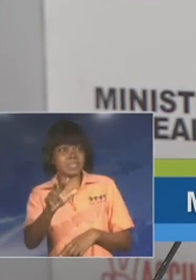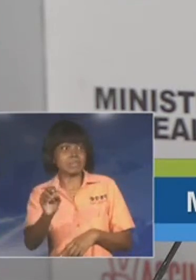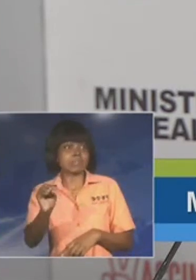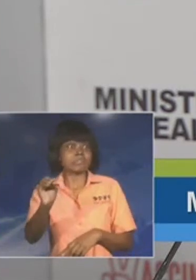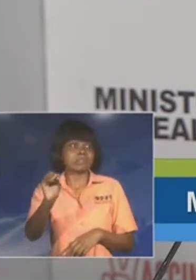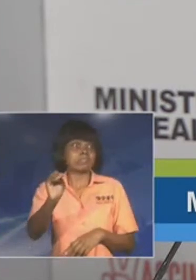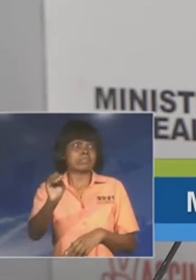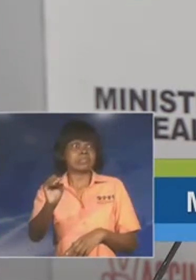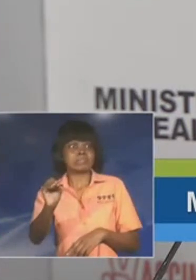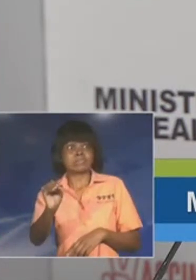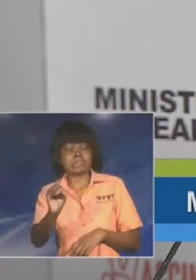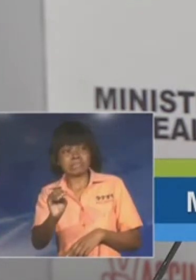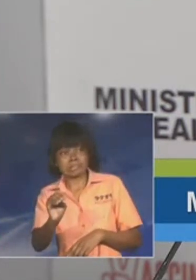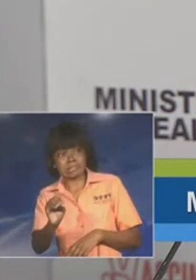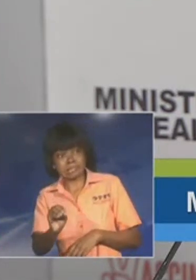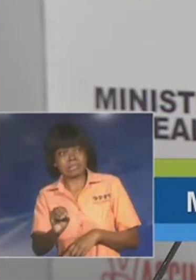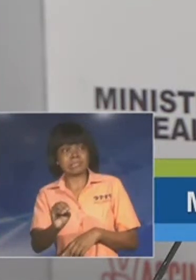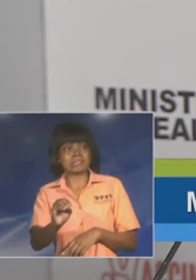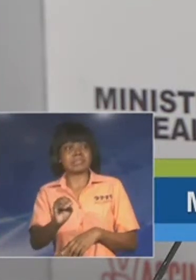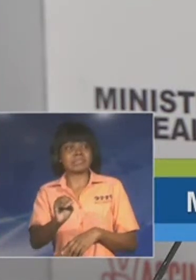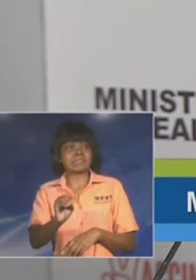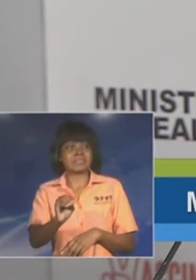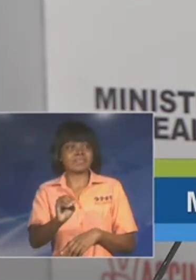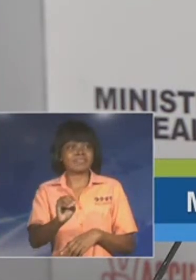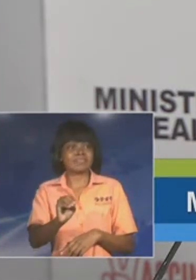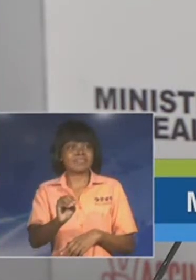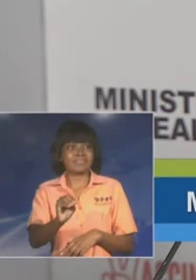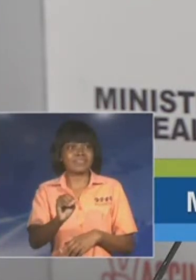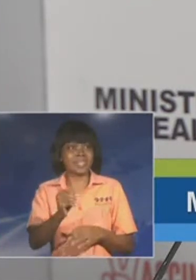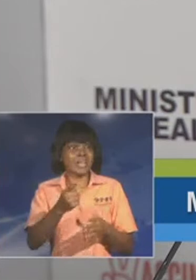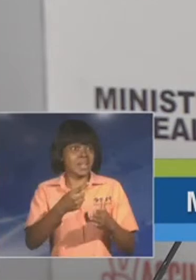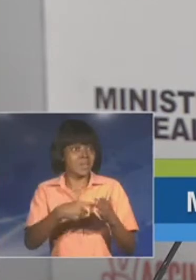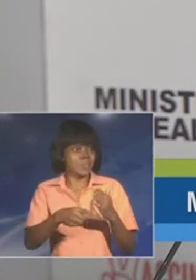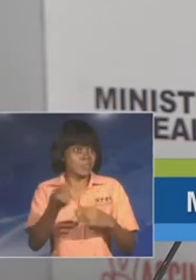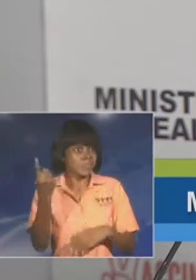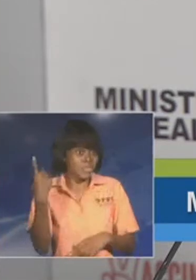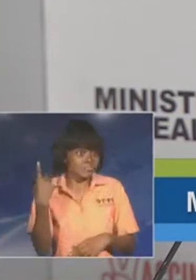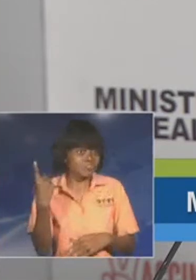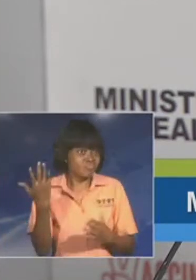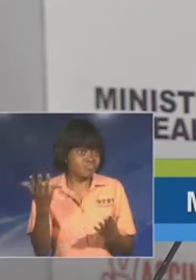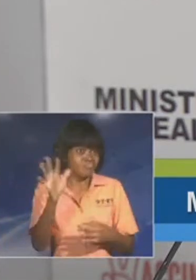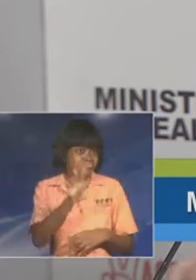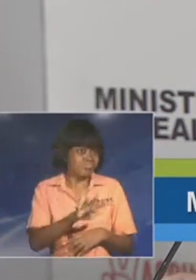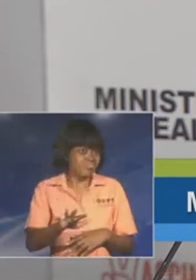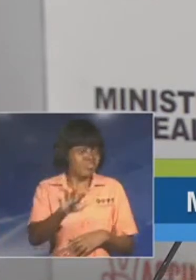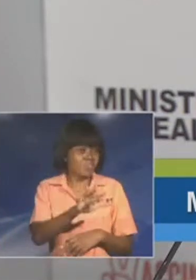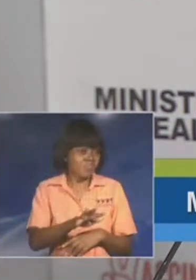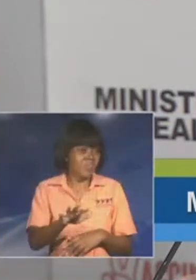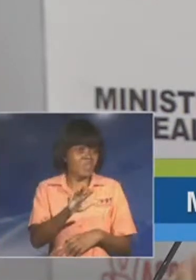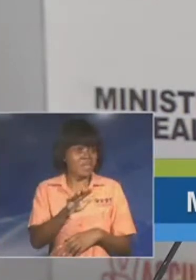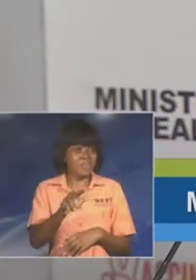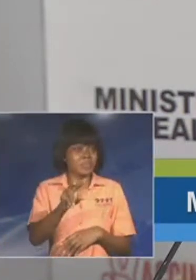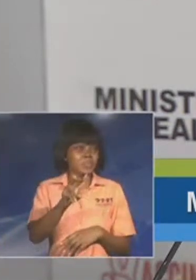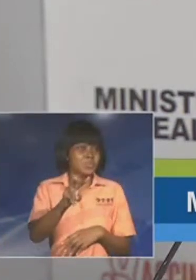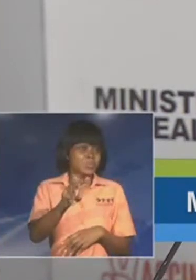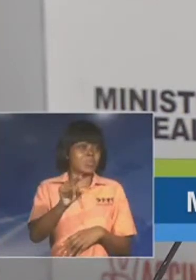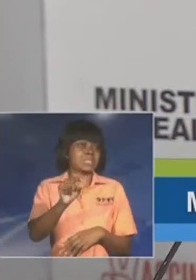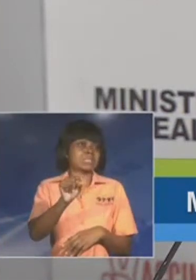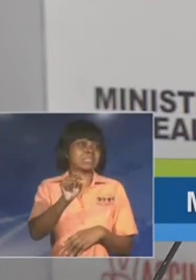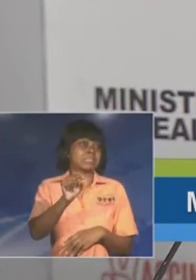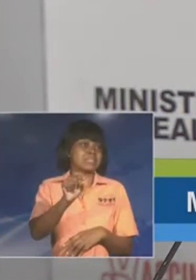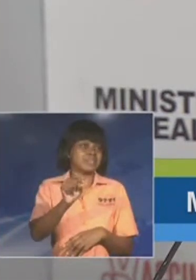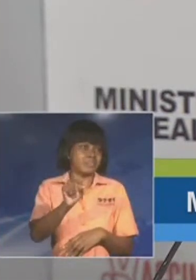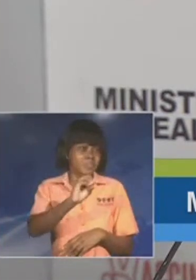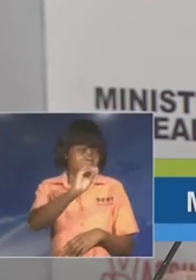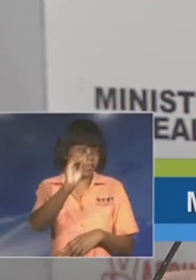and up until last week, we were just in the vicinity of about 20%. We have